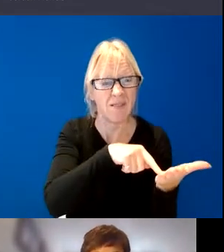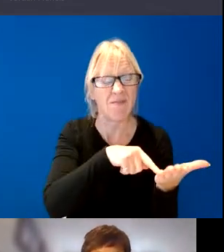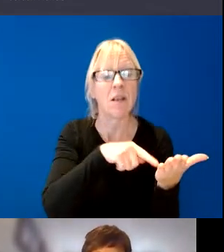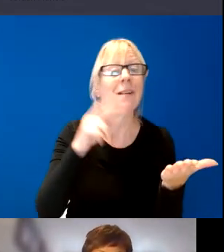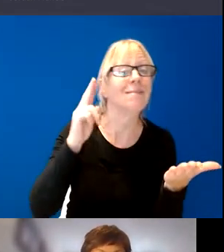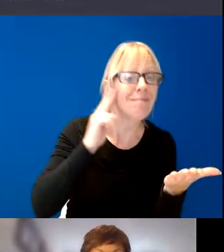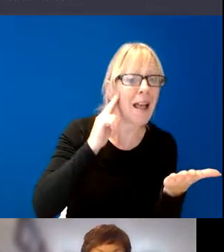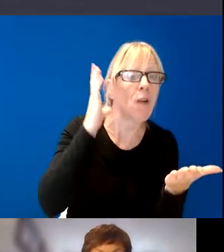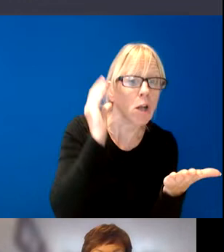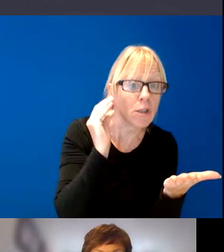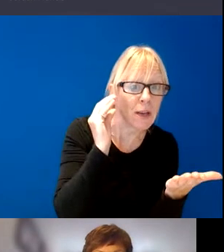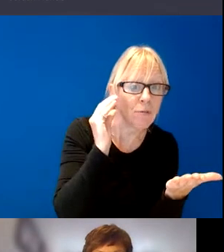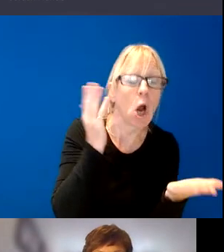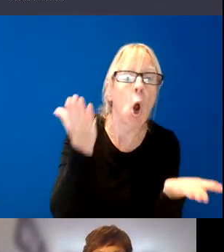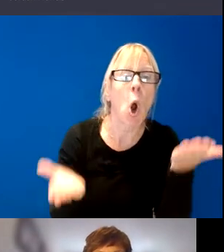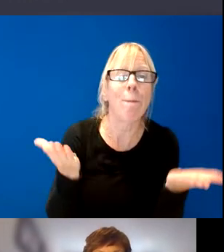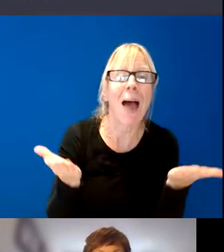the UK.